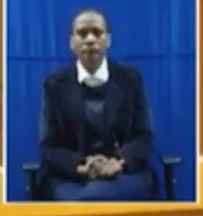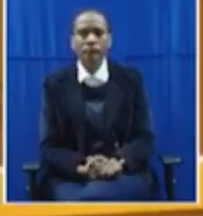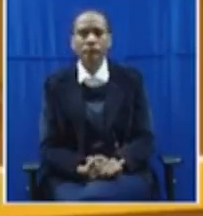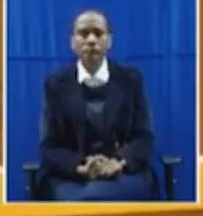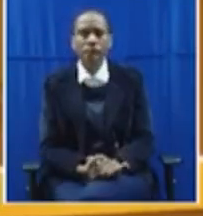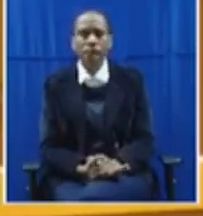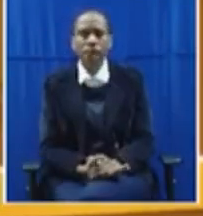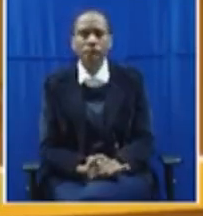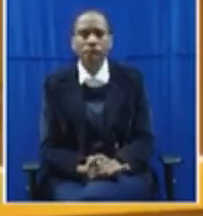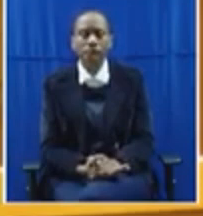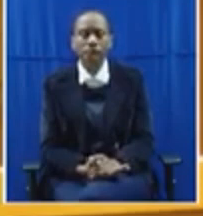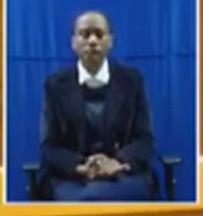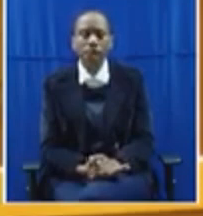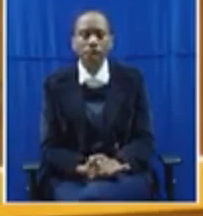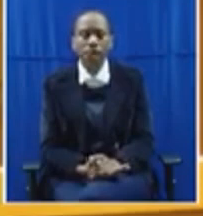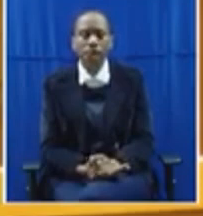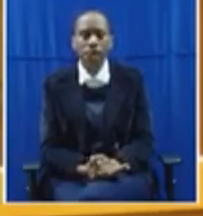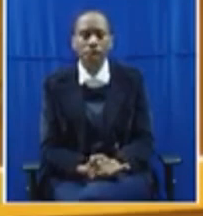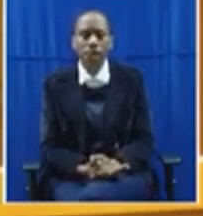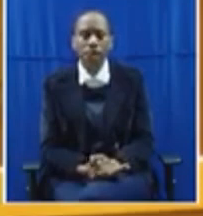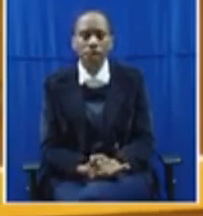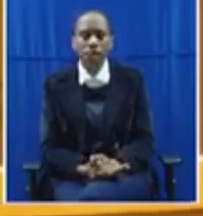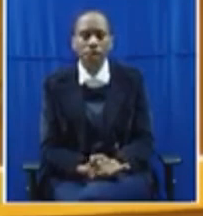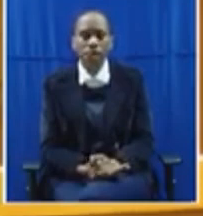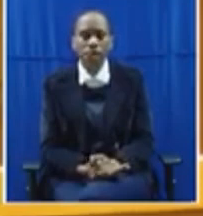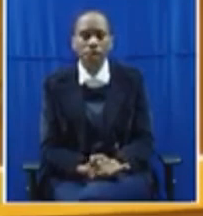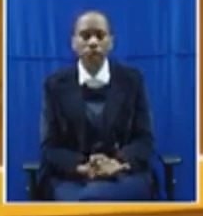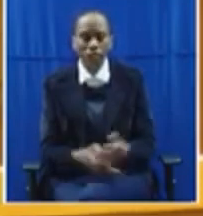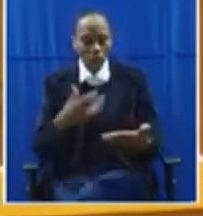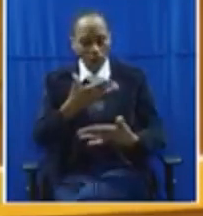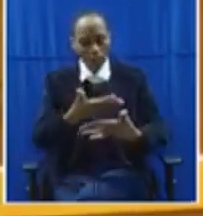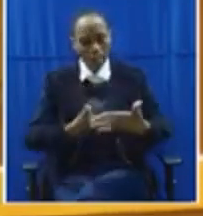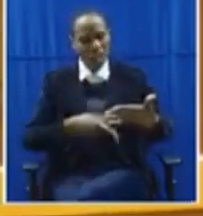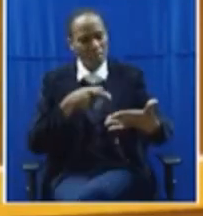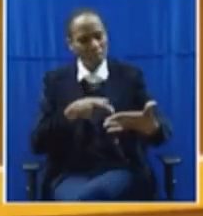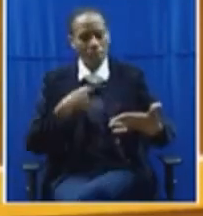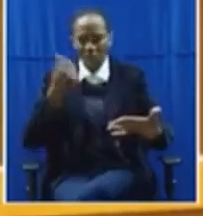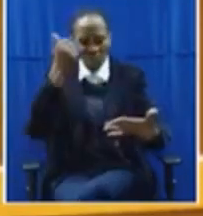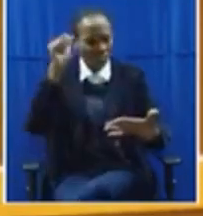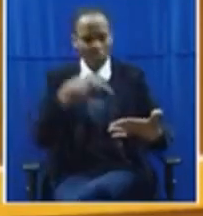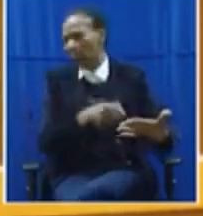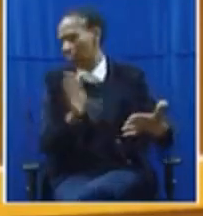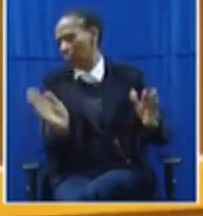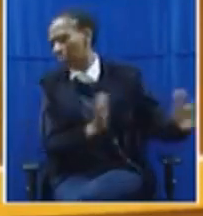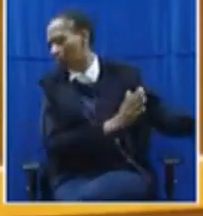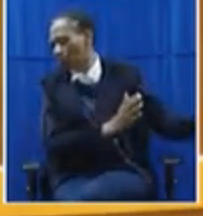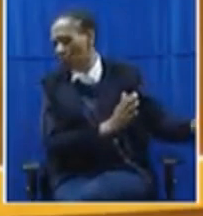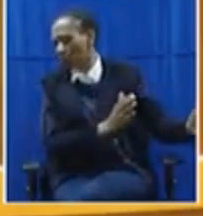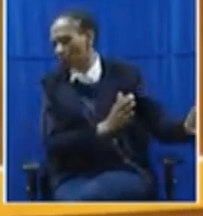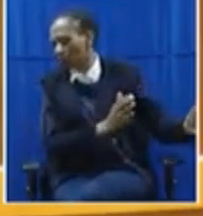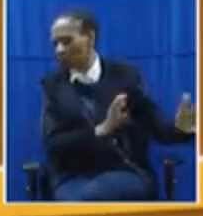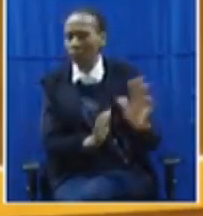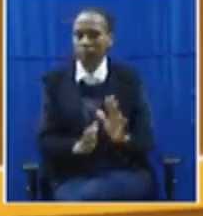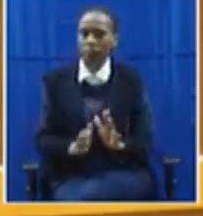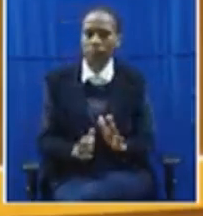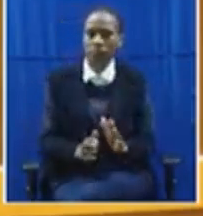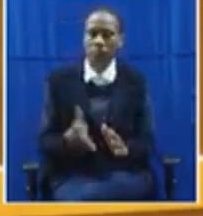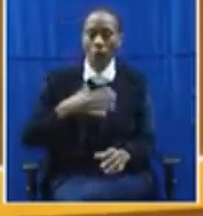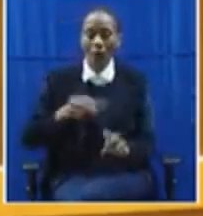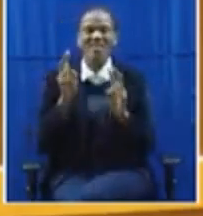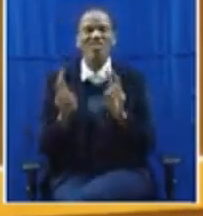I refuse to look at my notes and to have a normal conversation or a normal